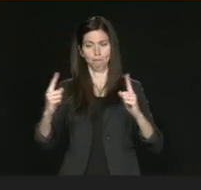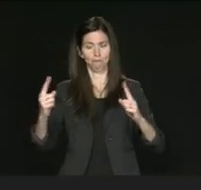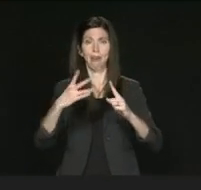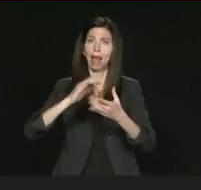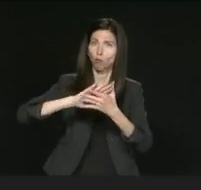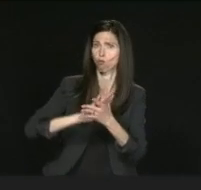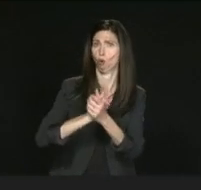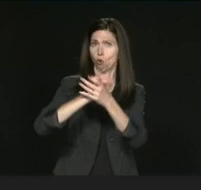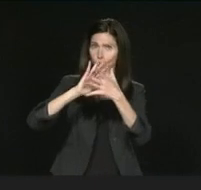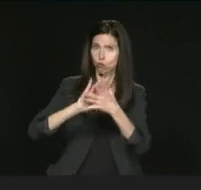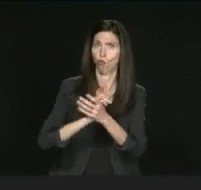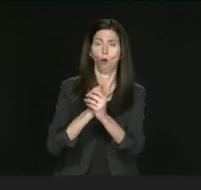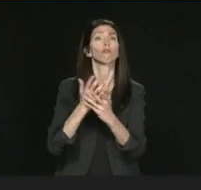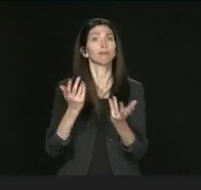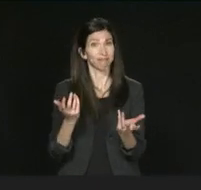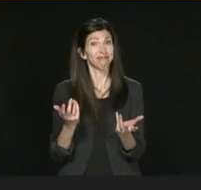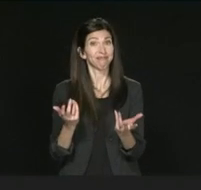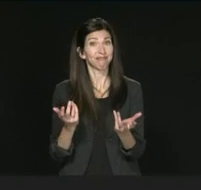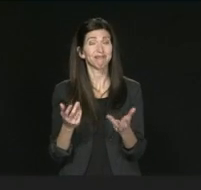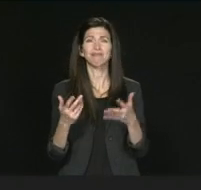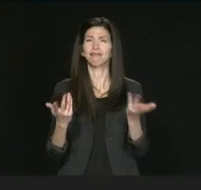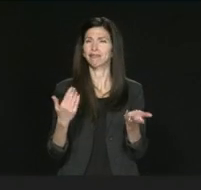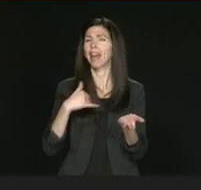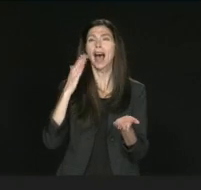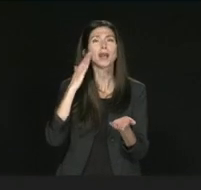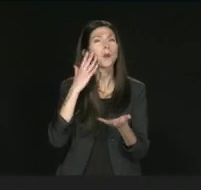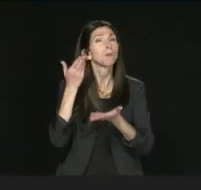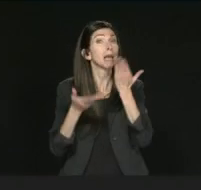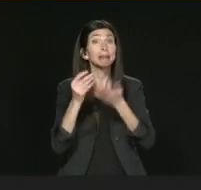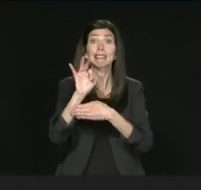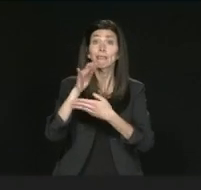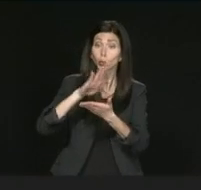that maybe there's less students in a class, and of course using the